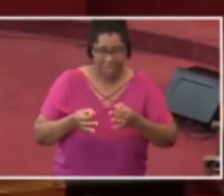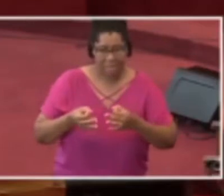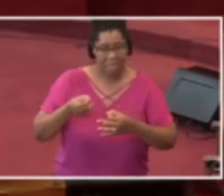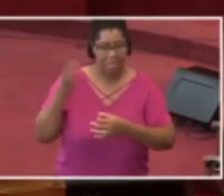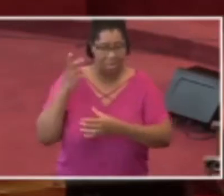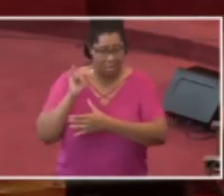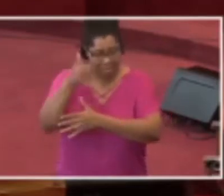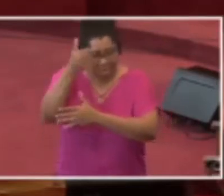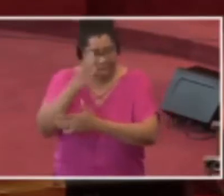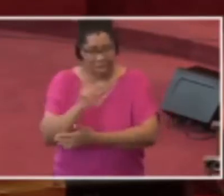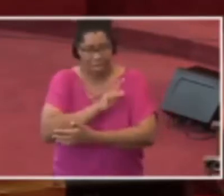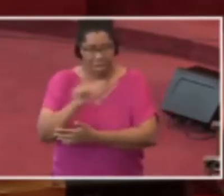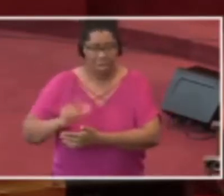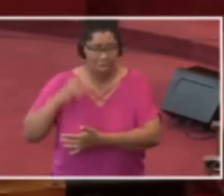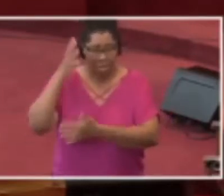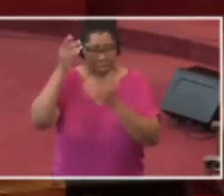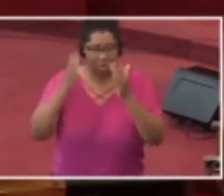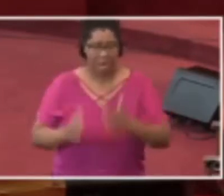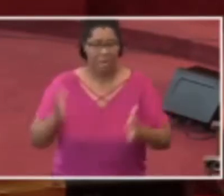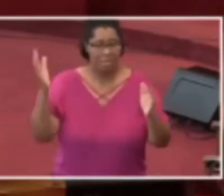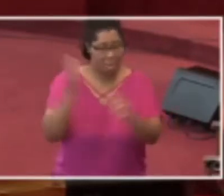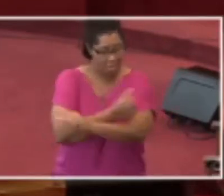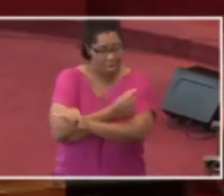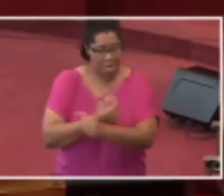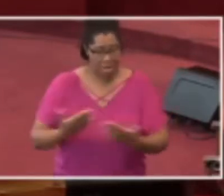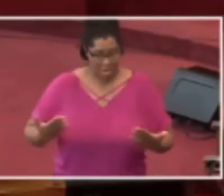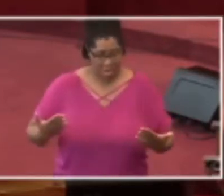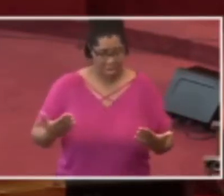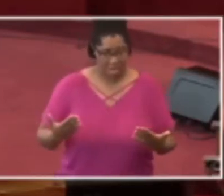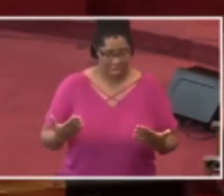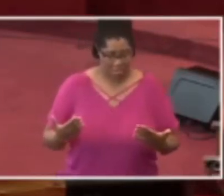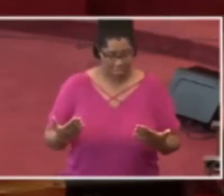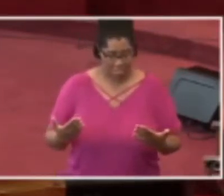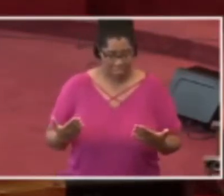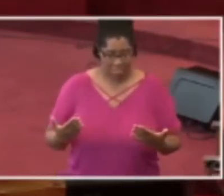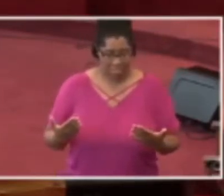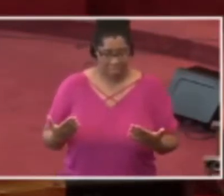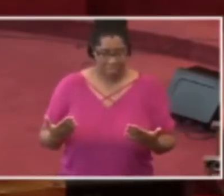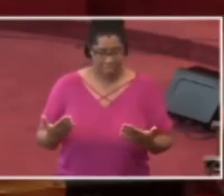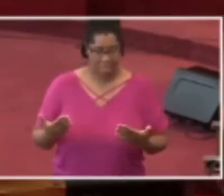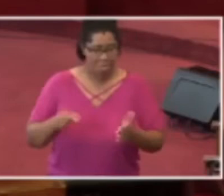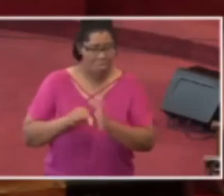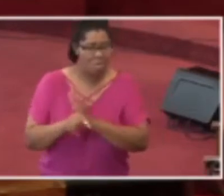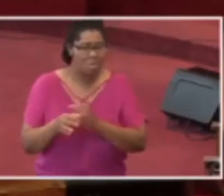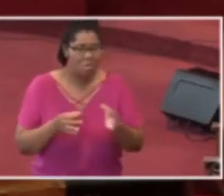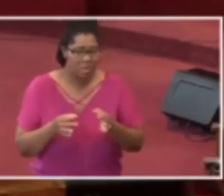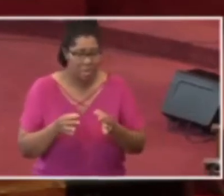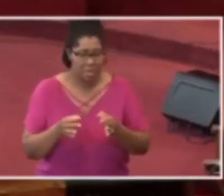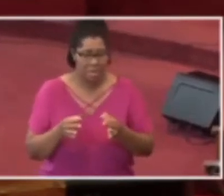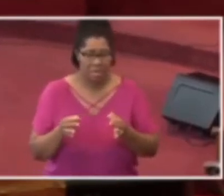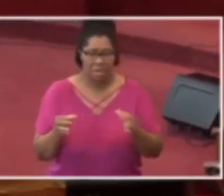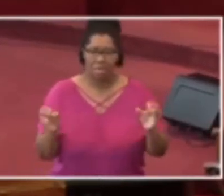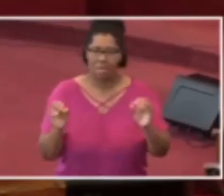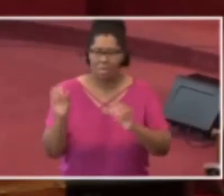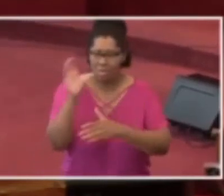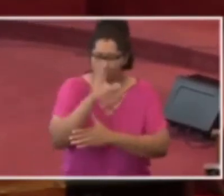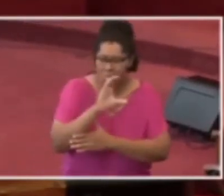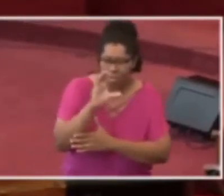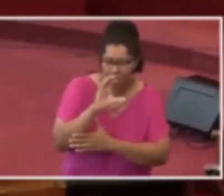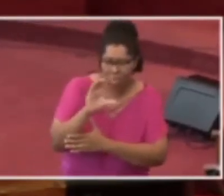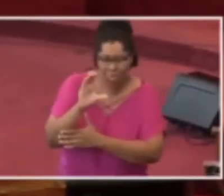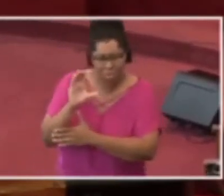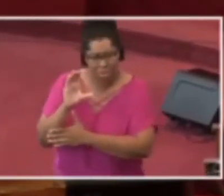everlasting God, the Lord, the creator of the ends of the earth, feigneth not? This part right here. There's no searching of